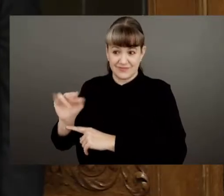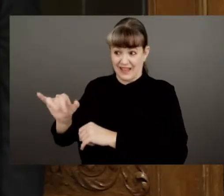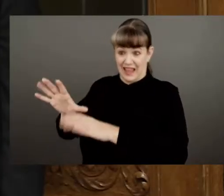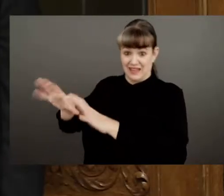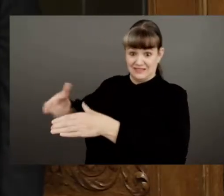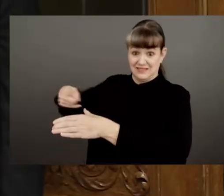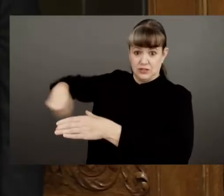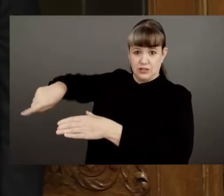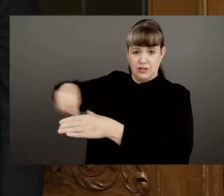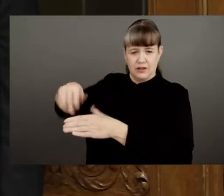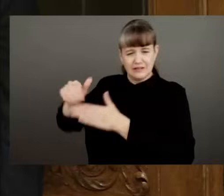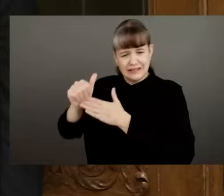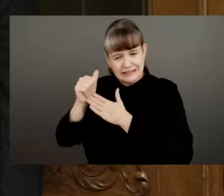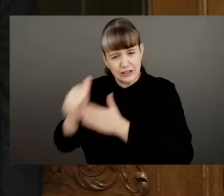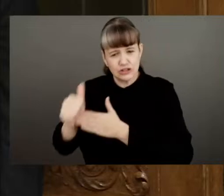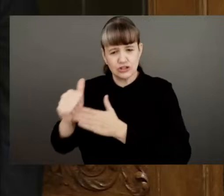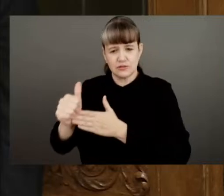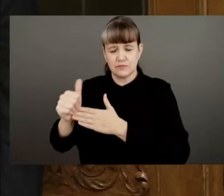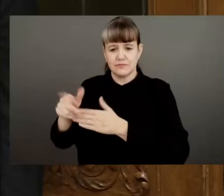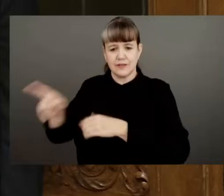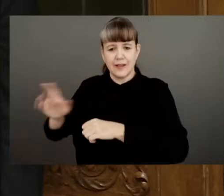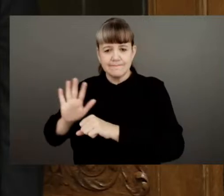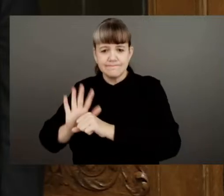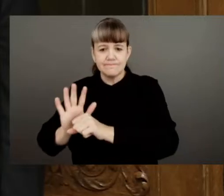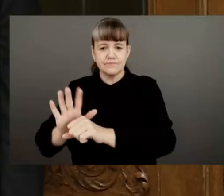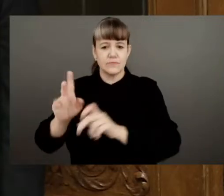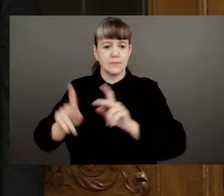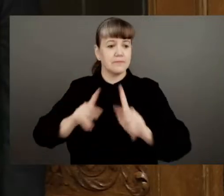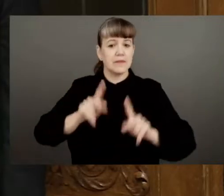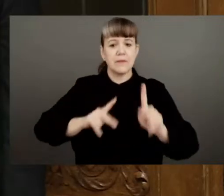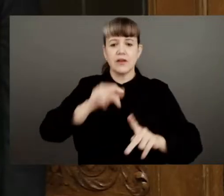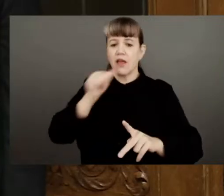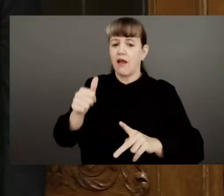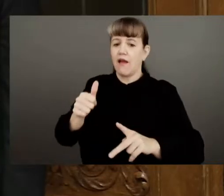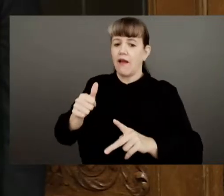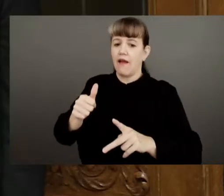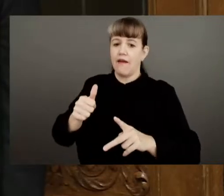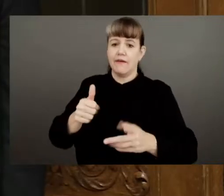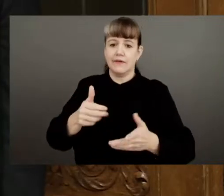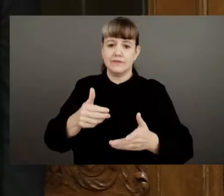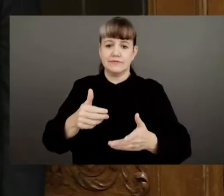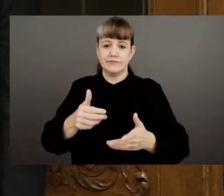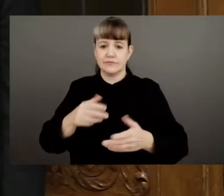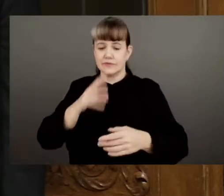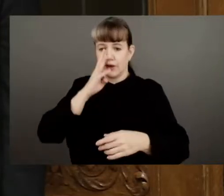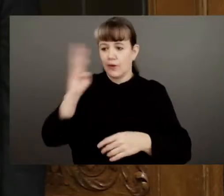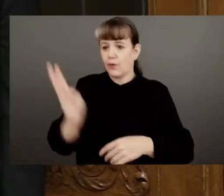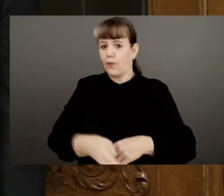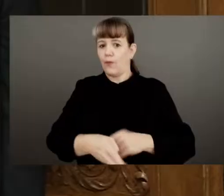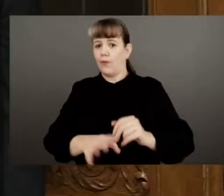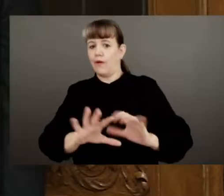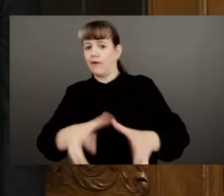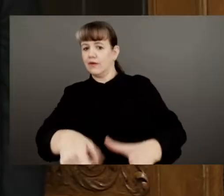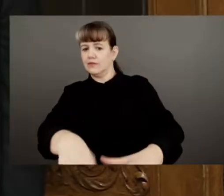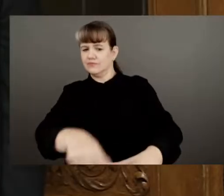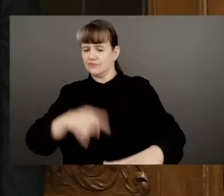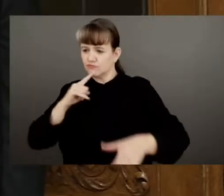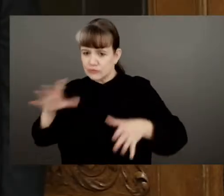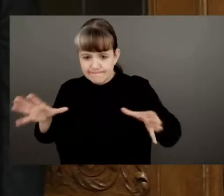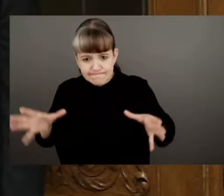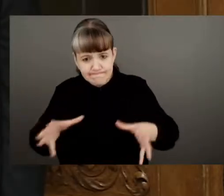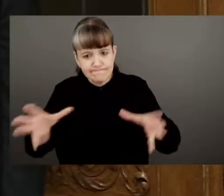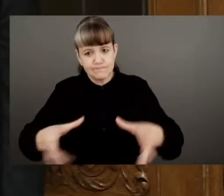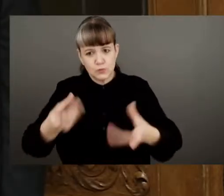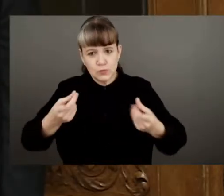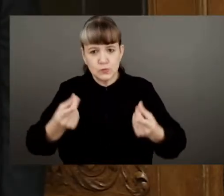I want to celebrate two frontline managers also at Union Gospel Mission, Leona So